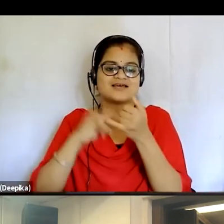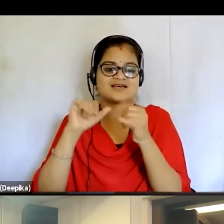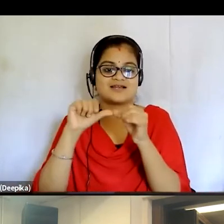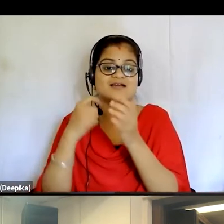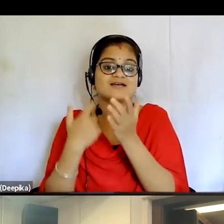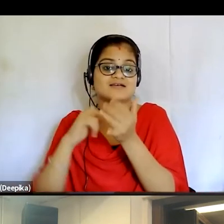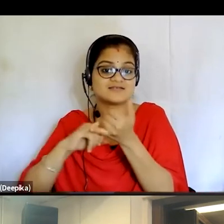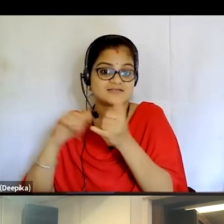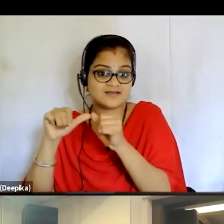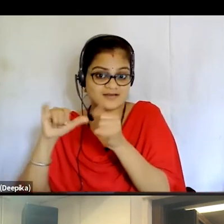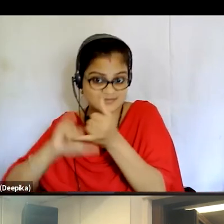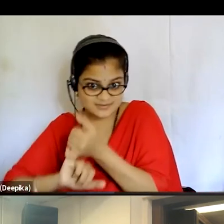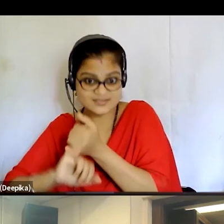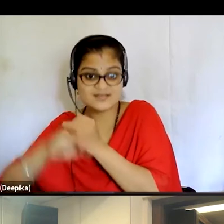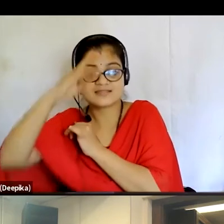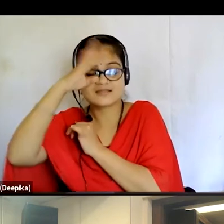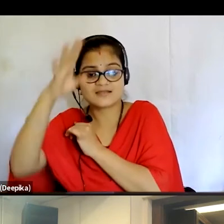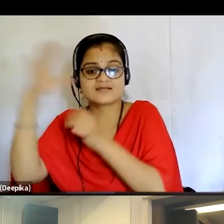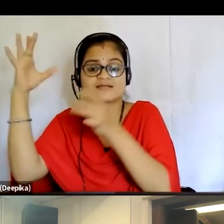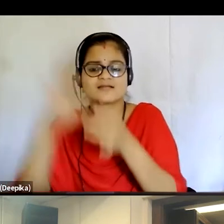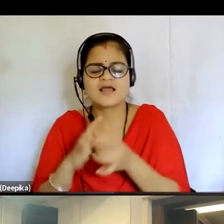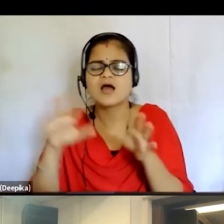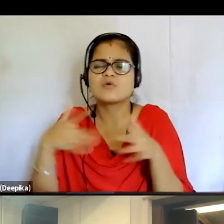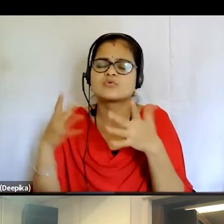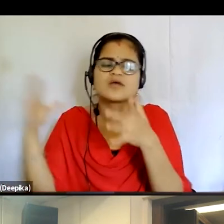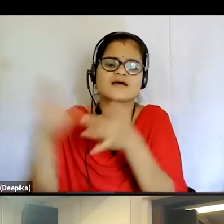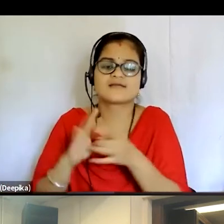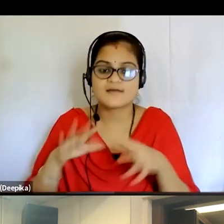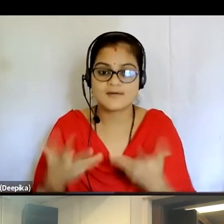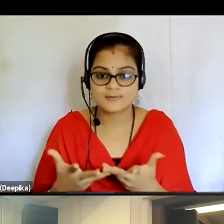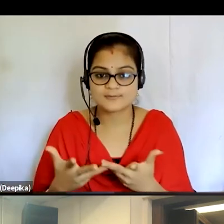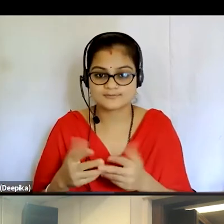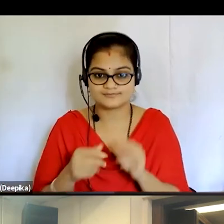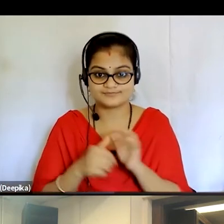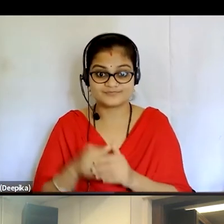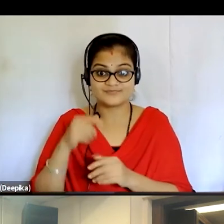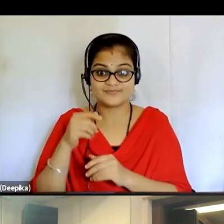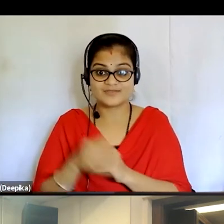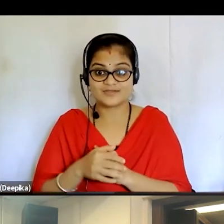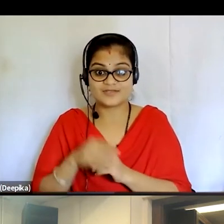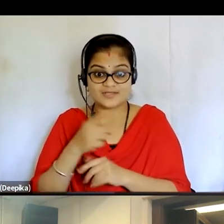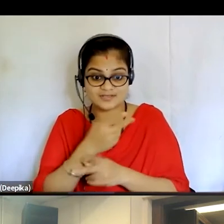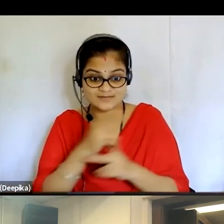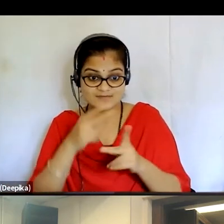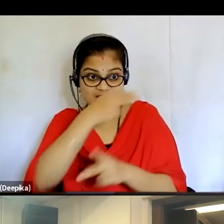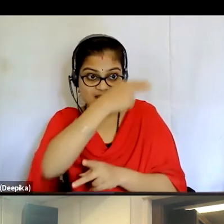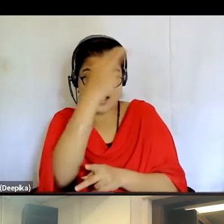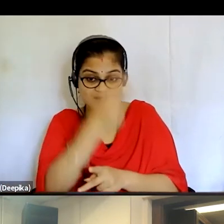which each artwork is trying to connote? And therefore, for each artwork,